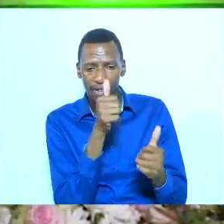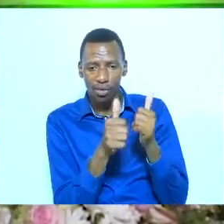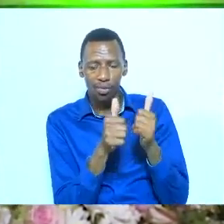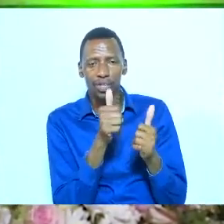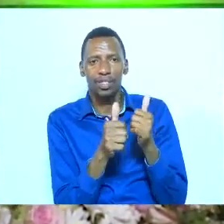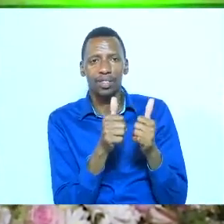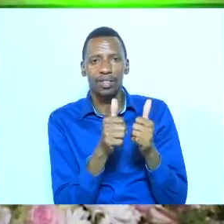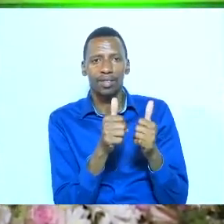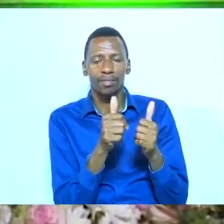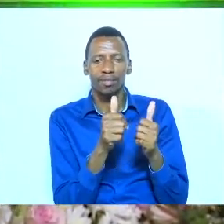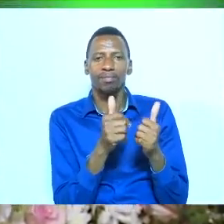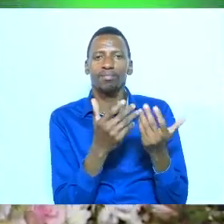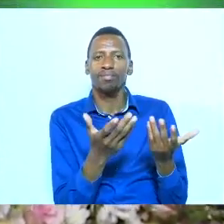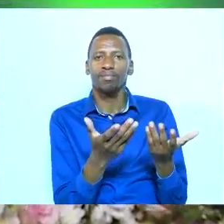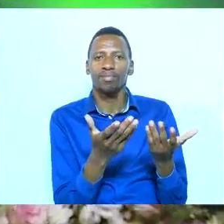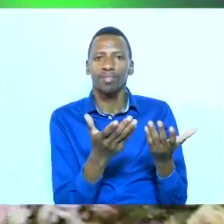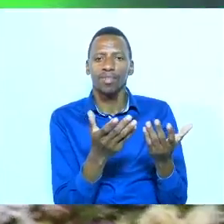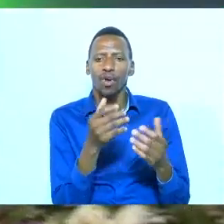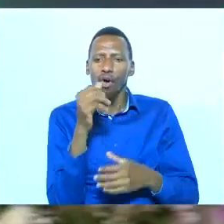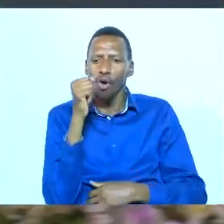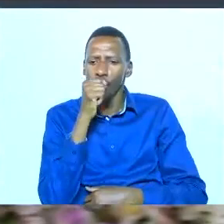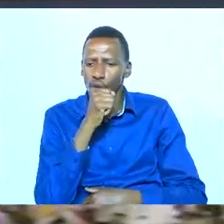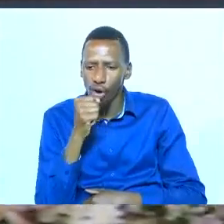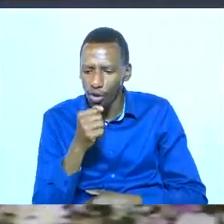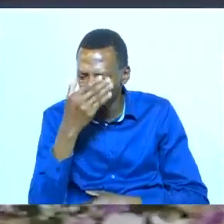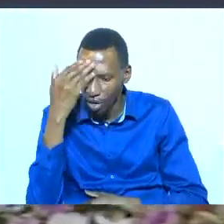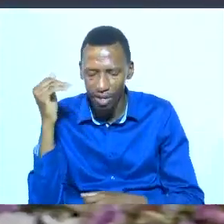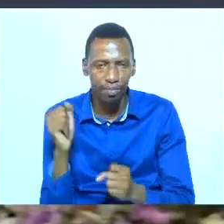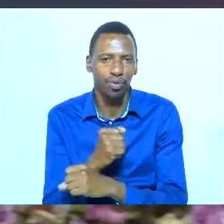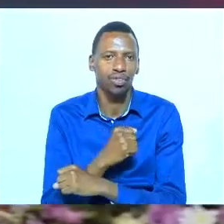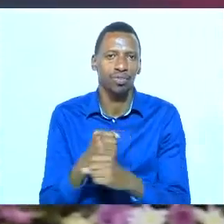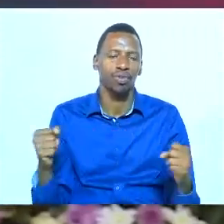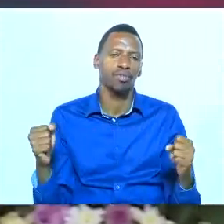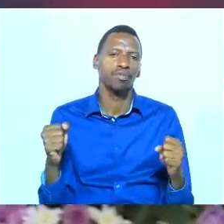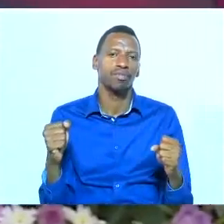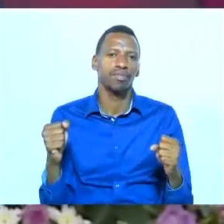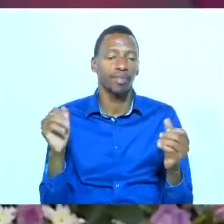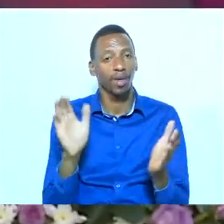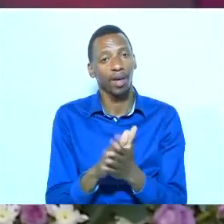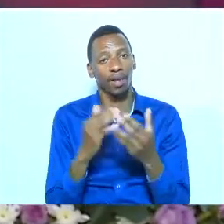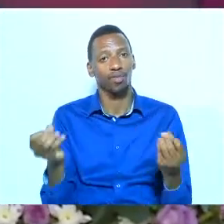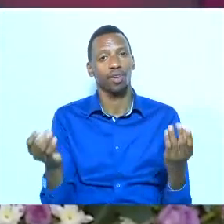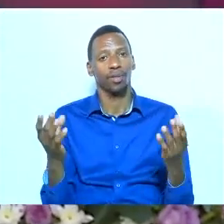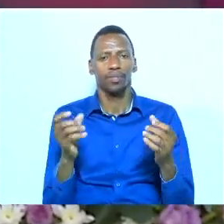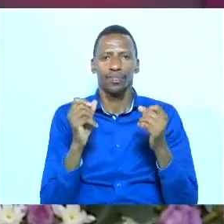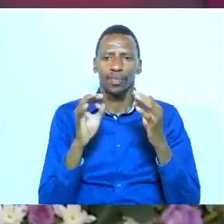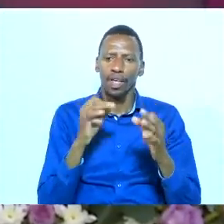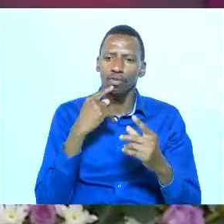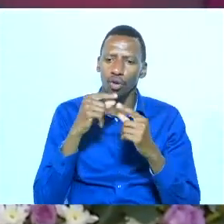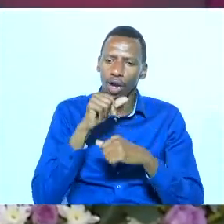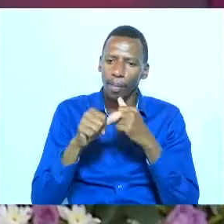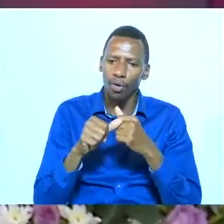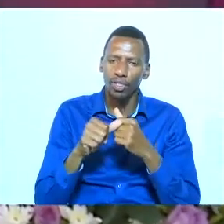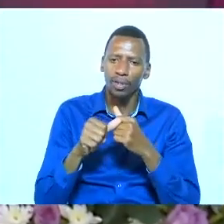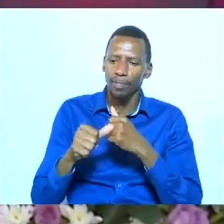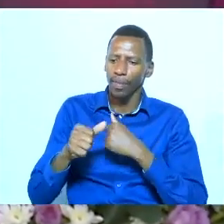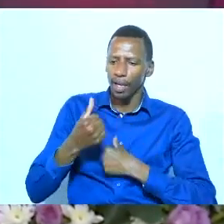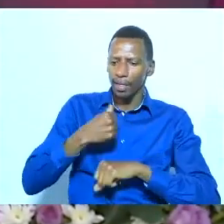it will never be outdated. Hallelujah. If you talk about science, it's